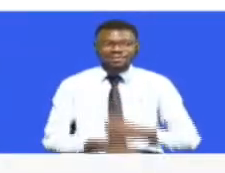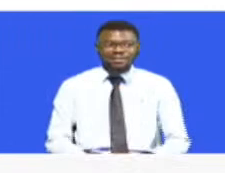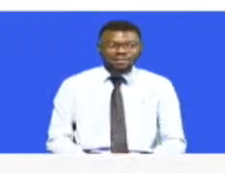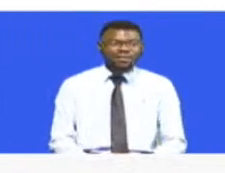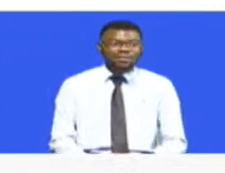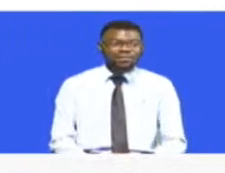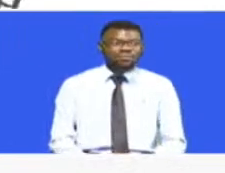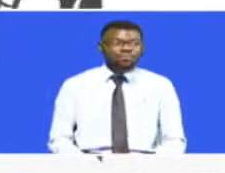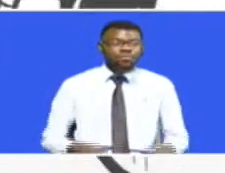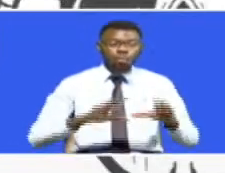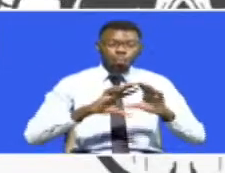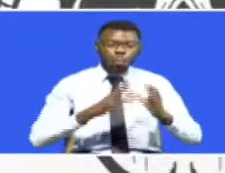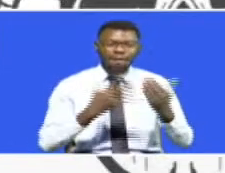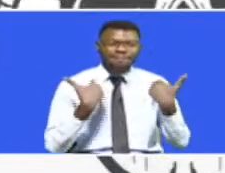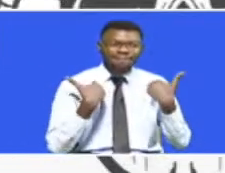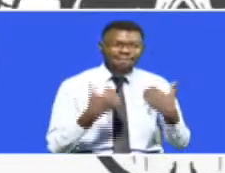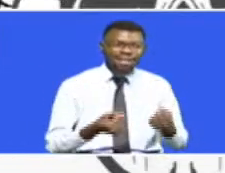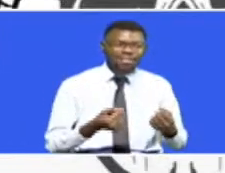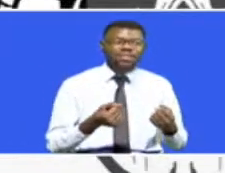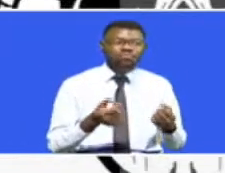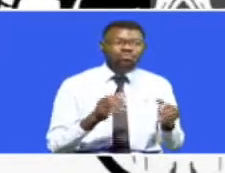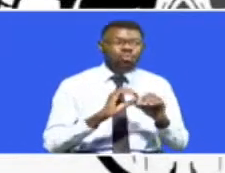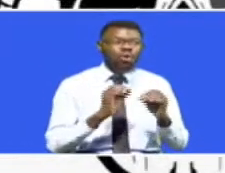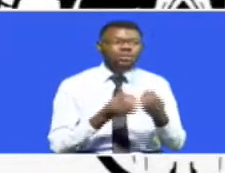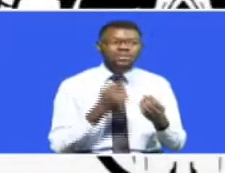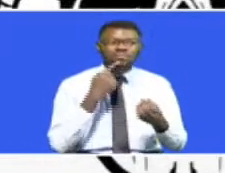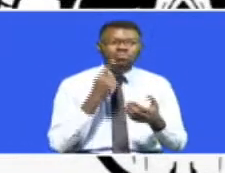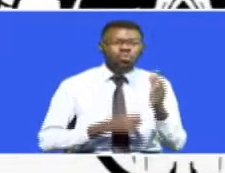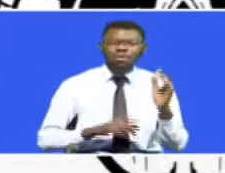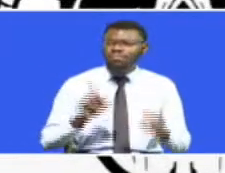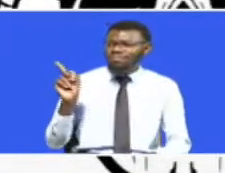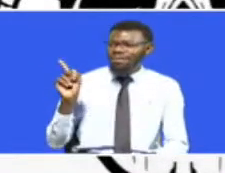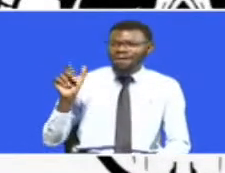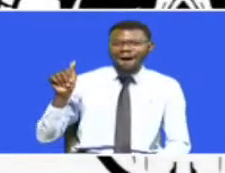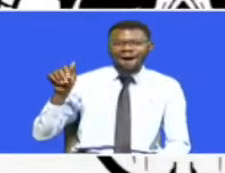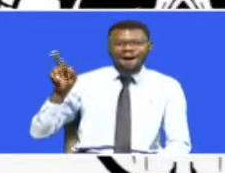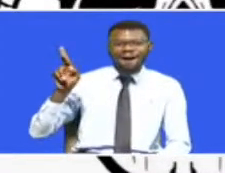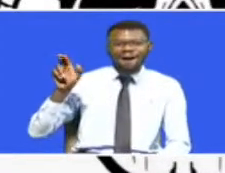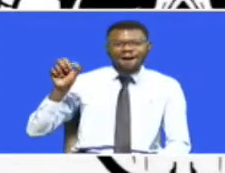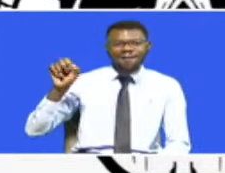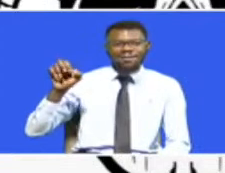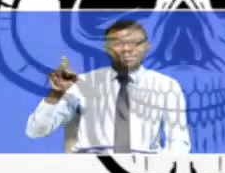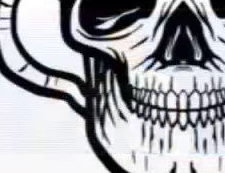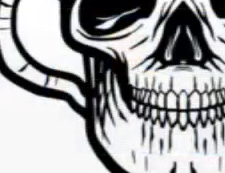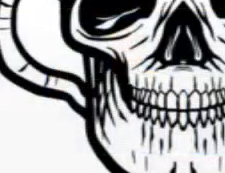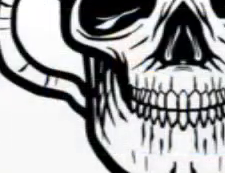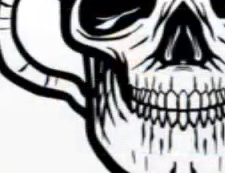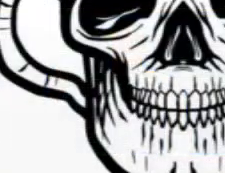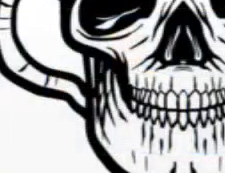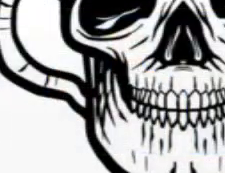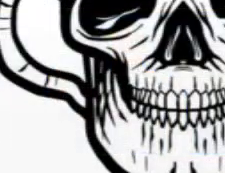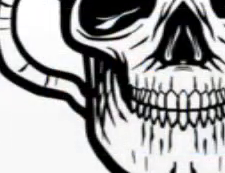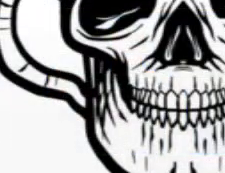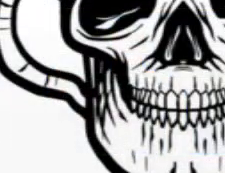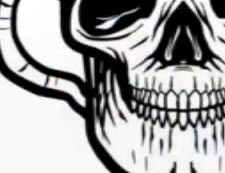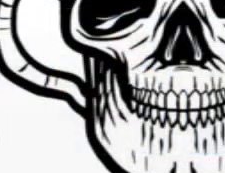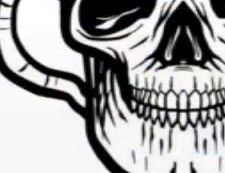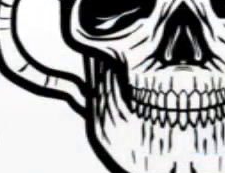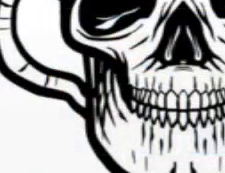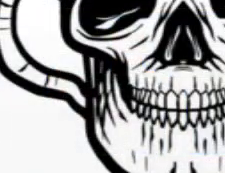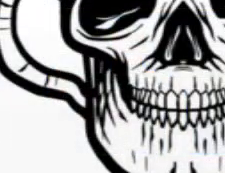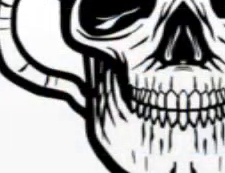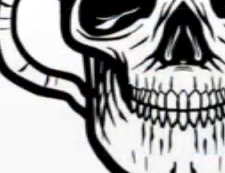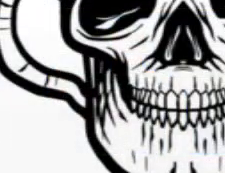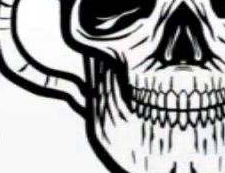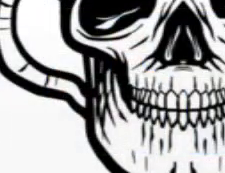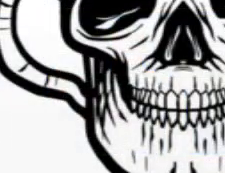According to the World Health Organization, arsenic is very toxic and can cause cancer, skin lesions, heart